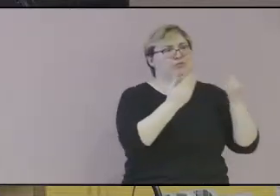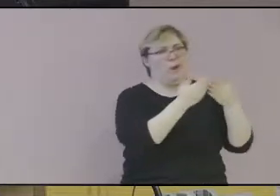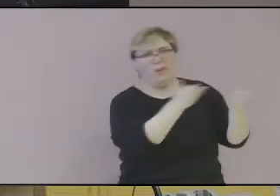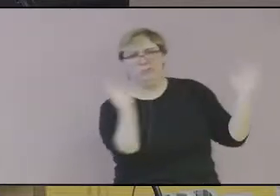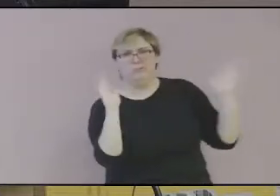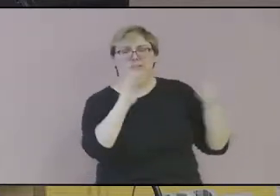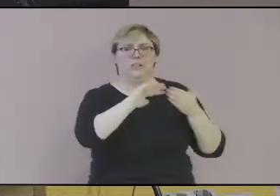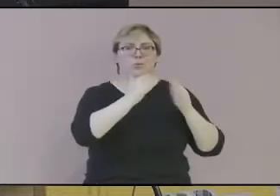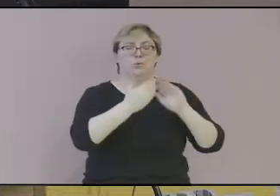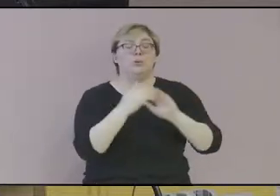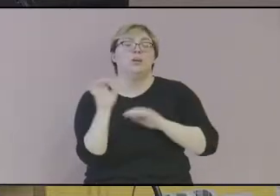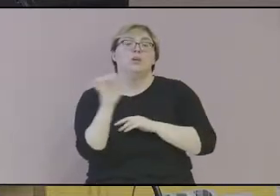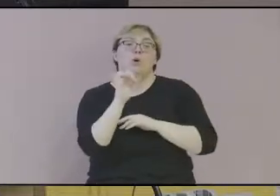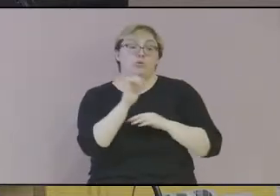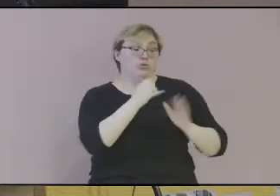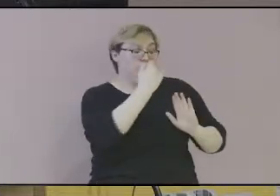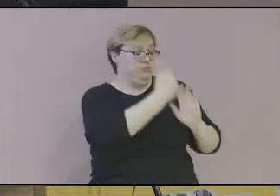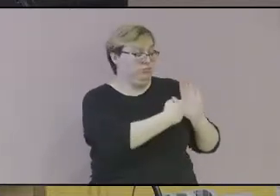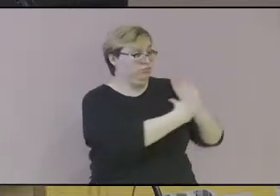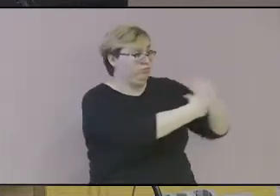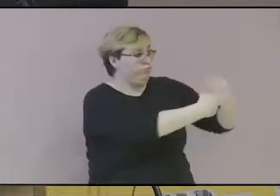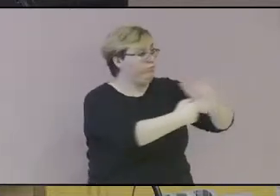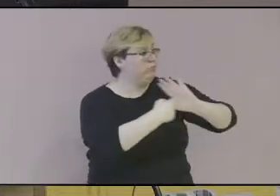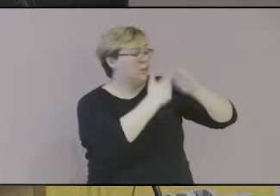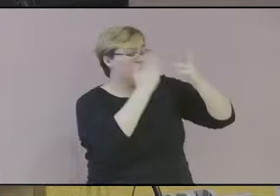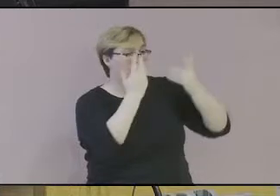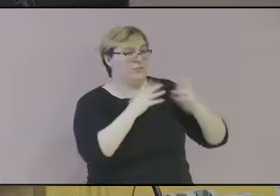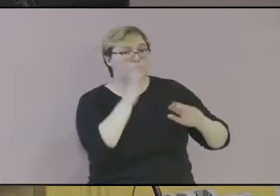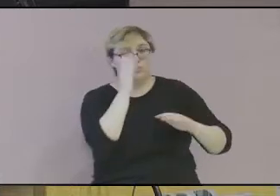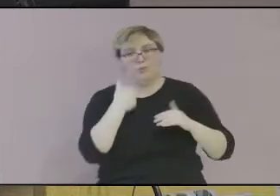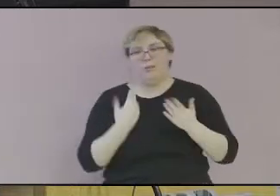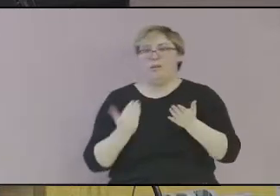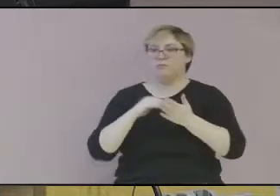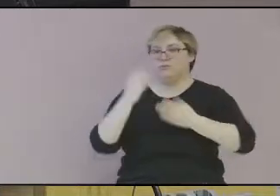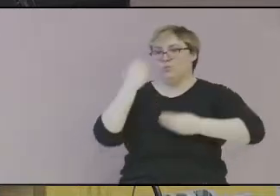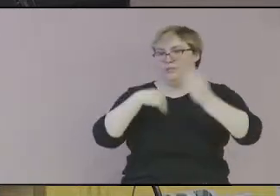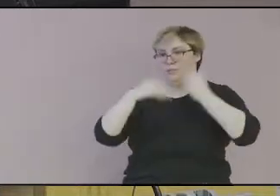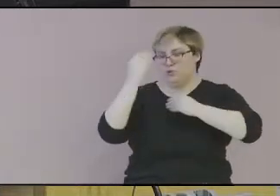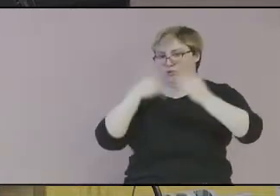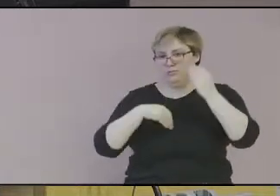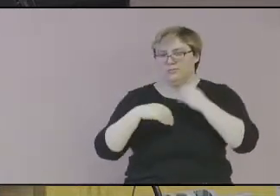to have a lovely reception after that. So right now, though, there's a reception on...